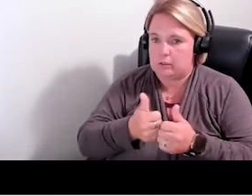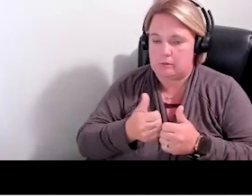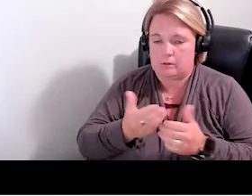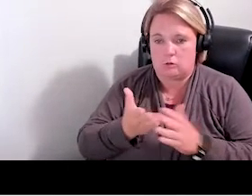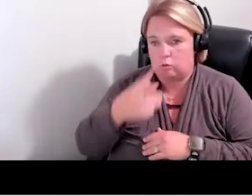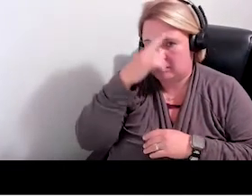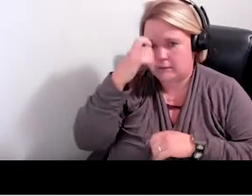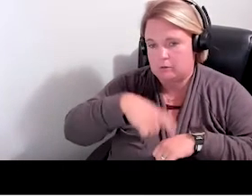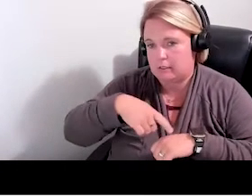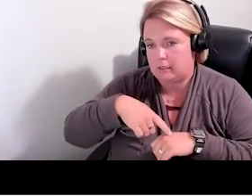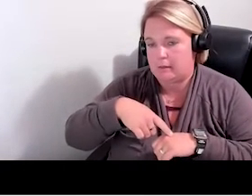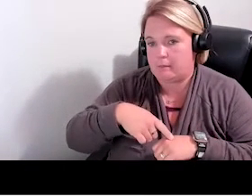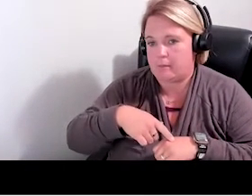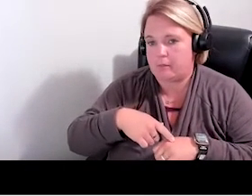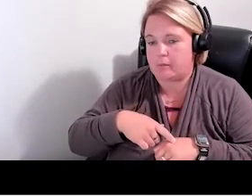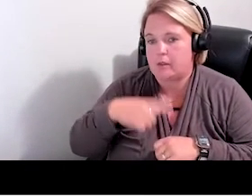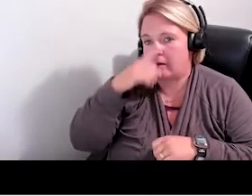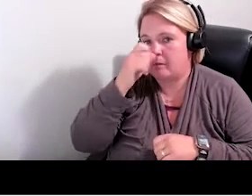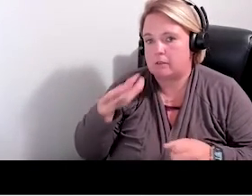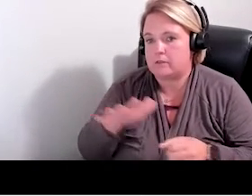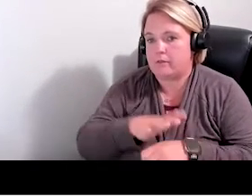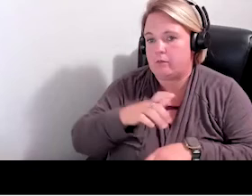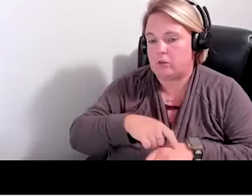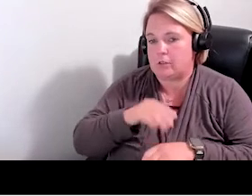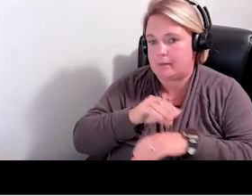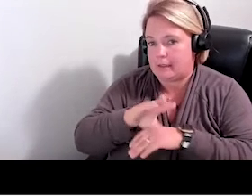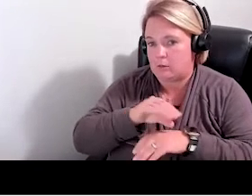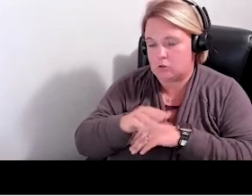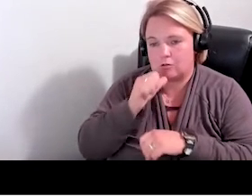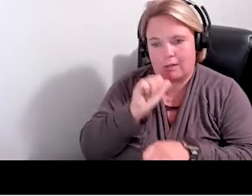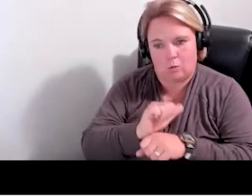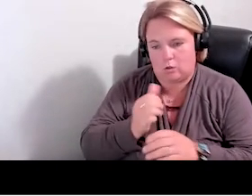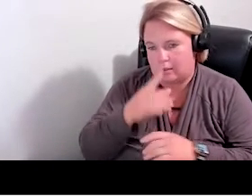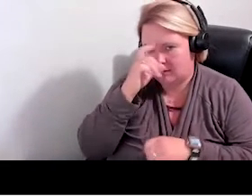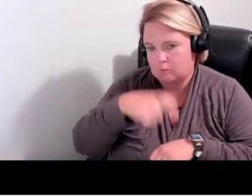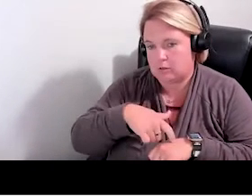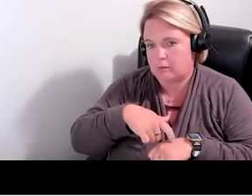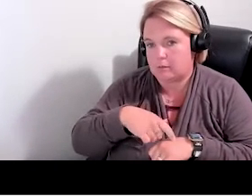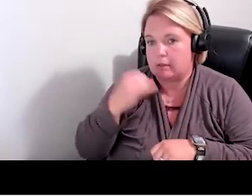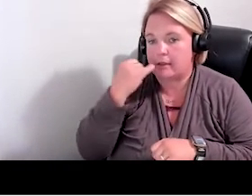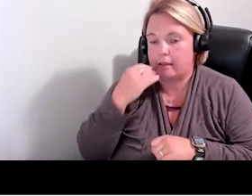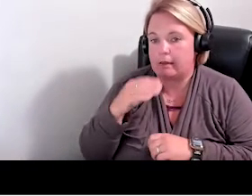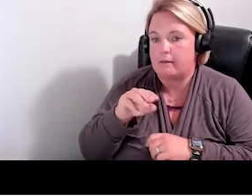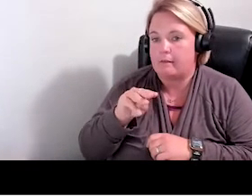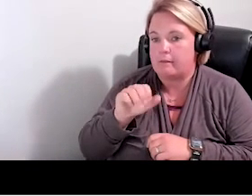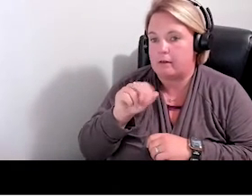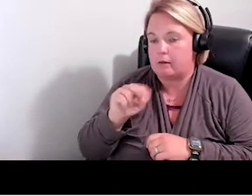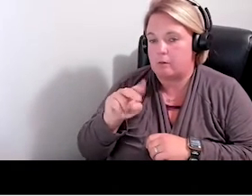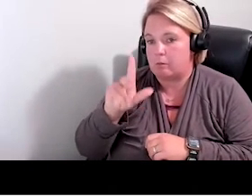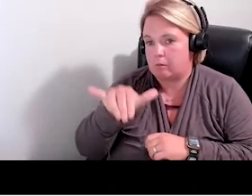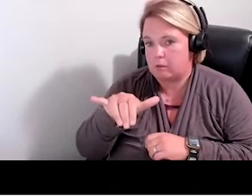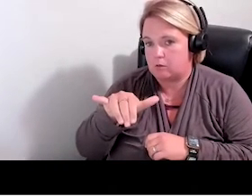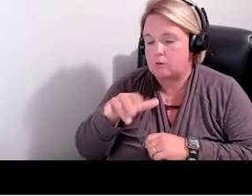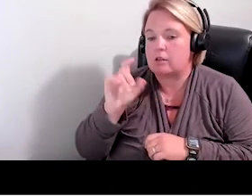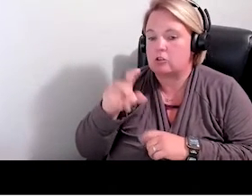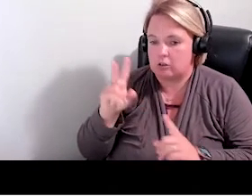summer, only because most of the full-time counselors are gone. If you raise the flag manually, that was and should have been